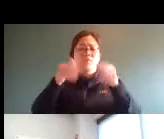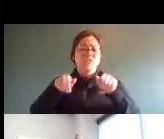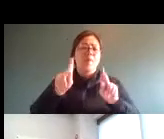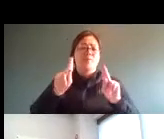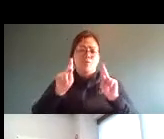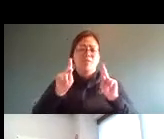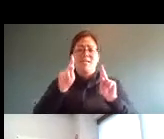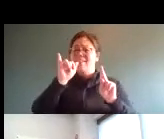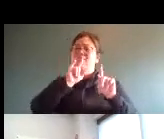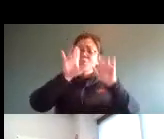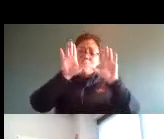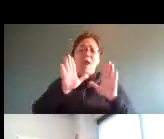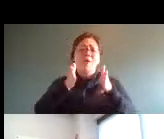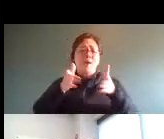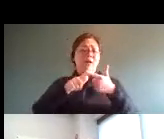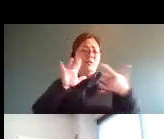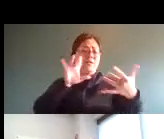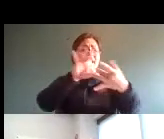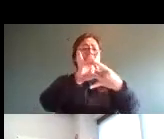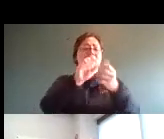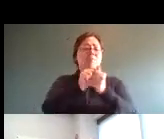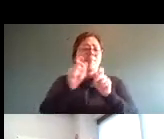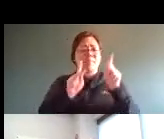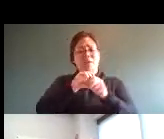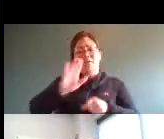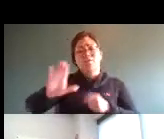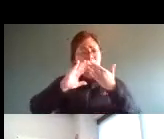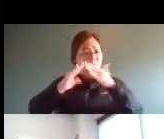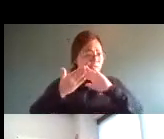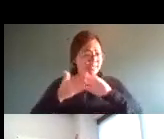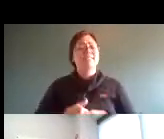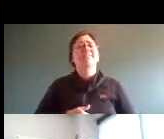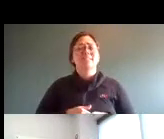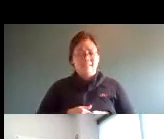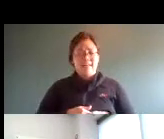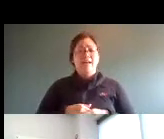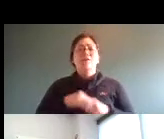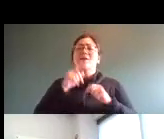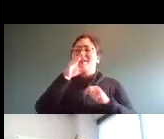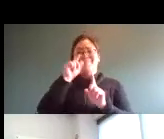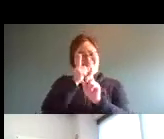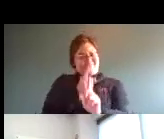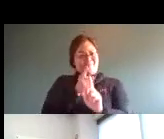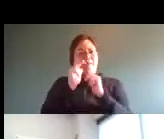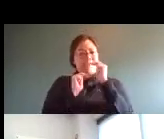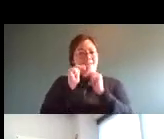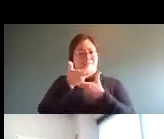is a great way to connect with individuals within the community and build trust and build those